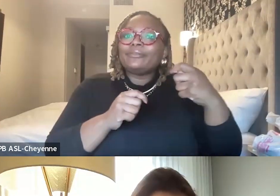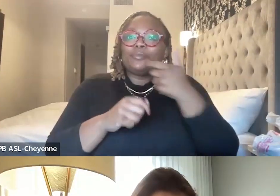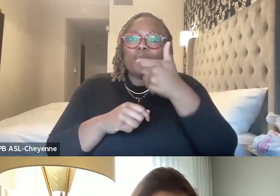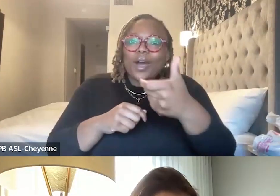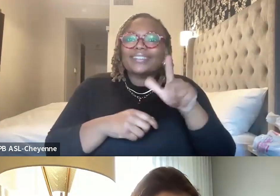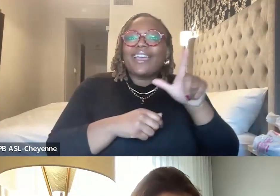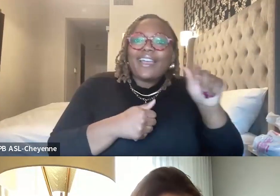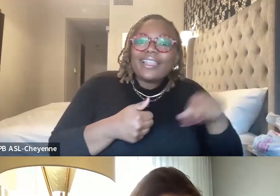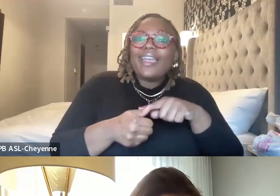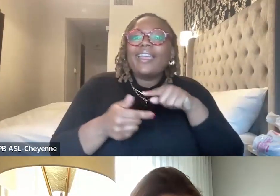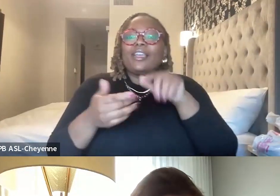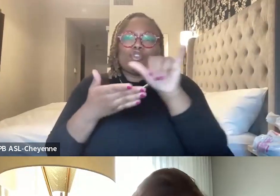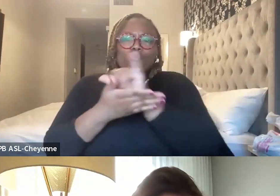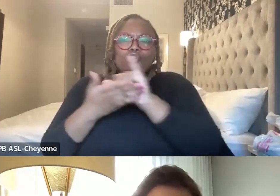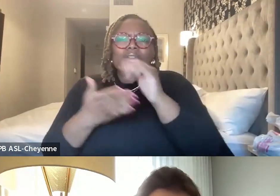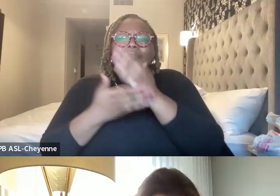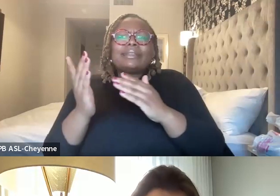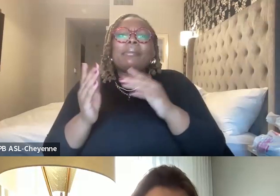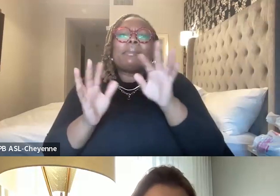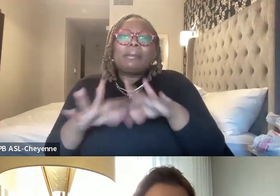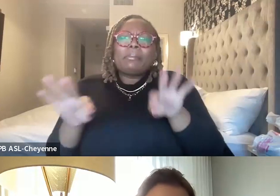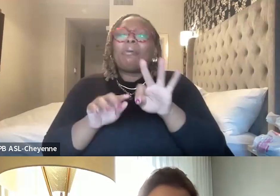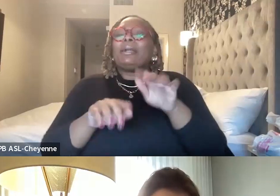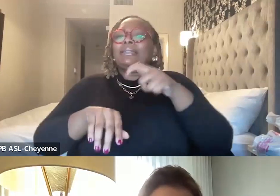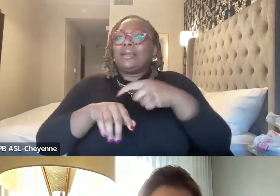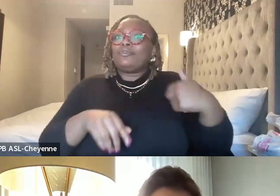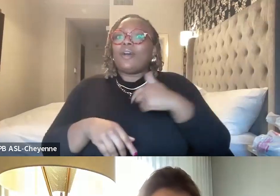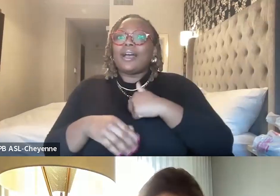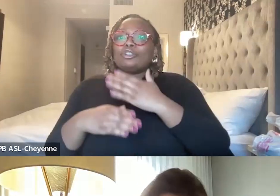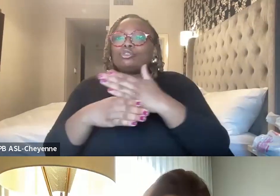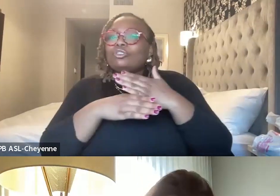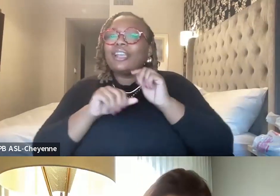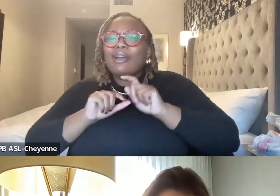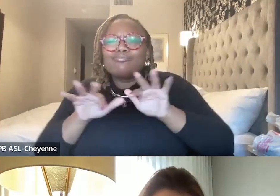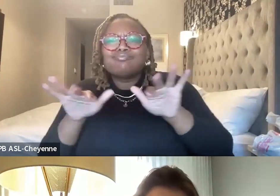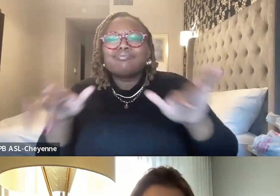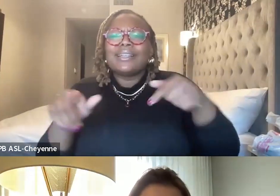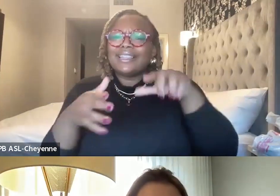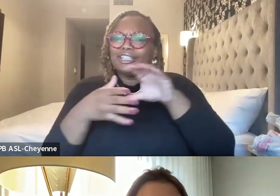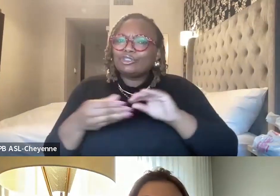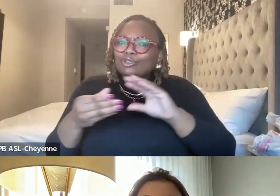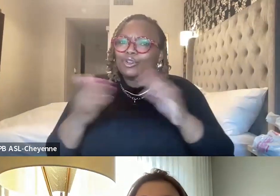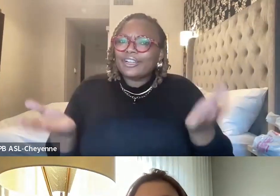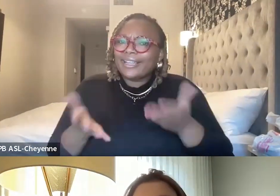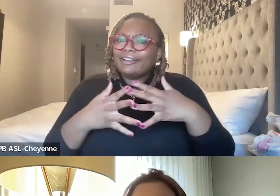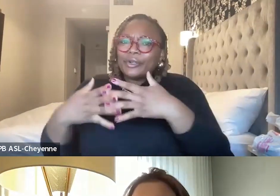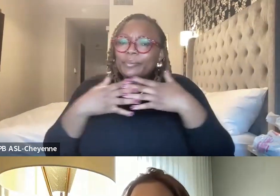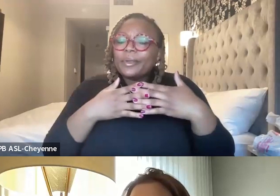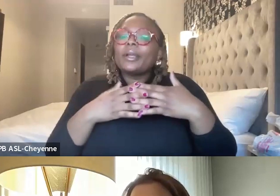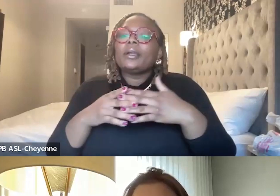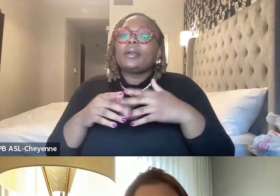some very important moment for us to share this story, the story here with